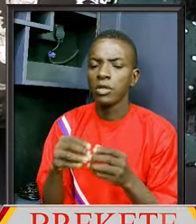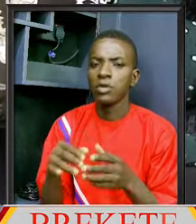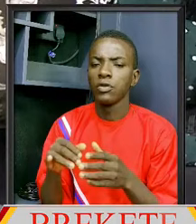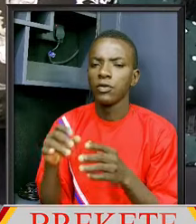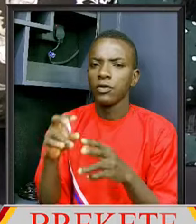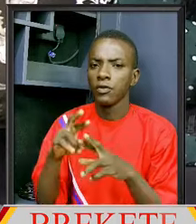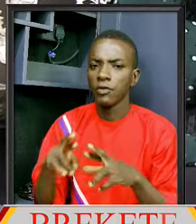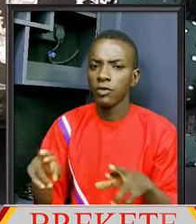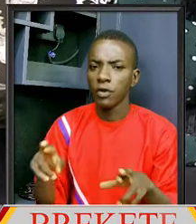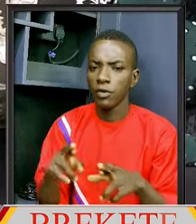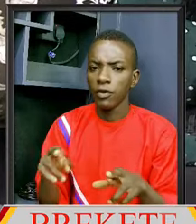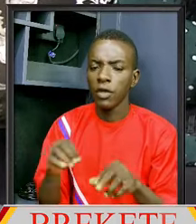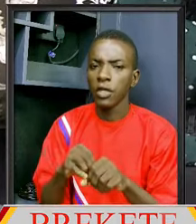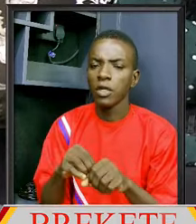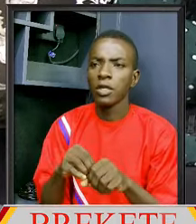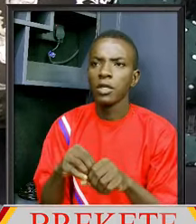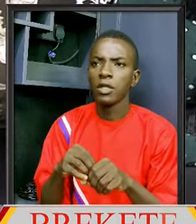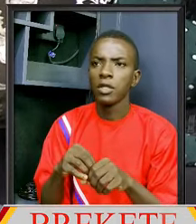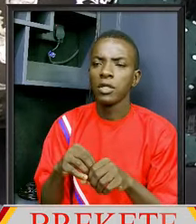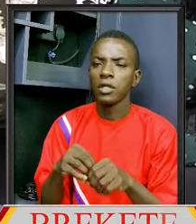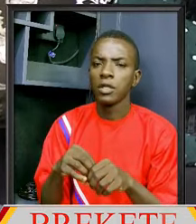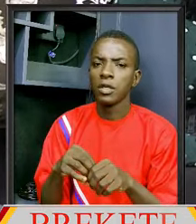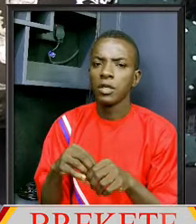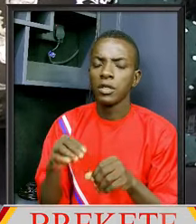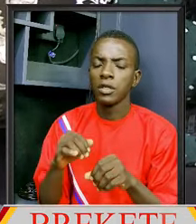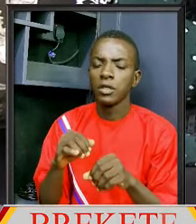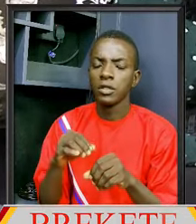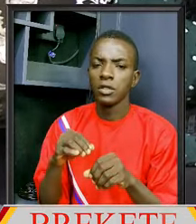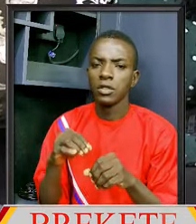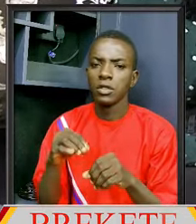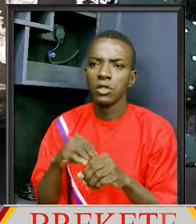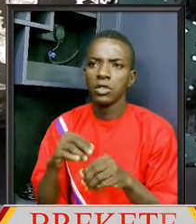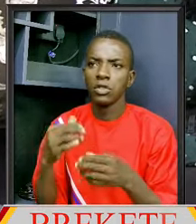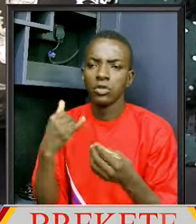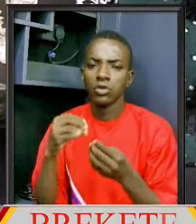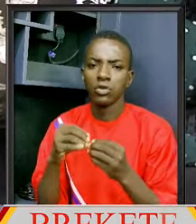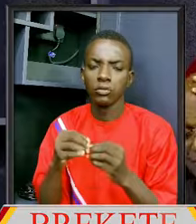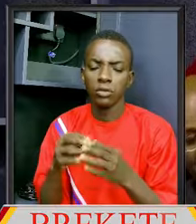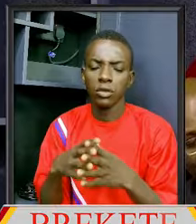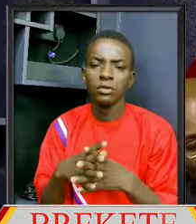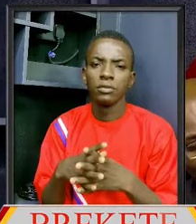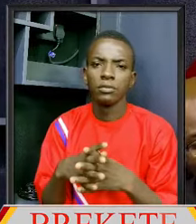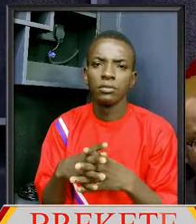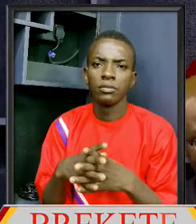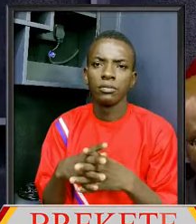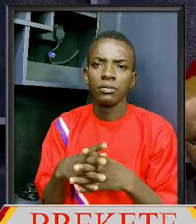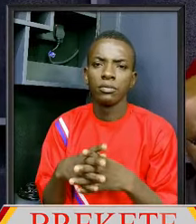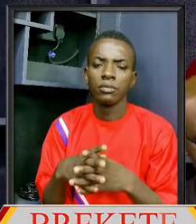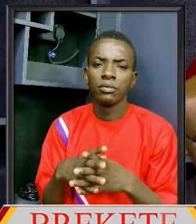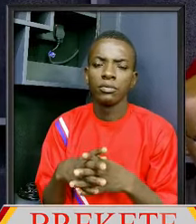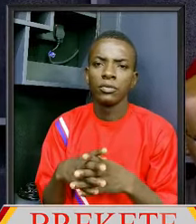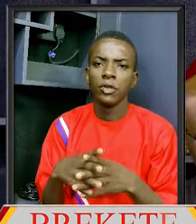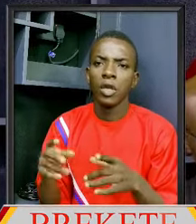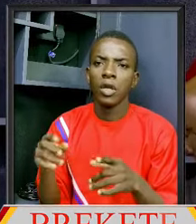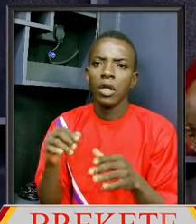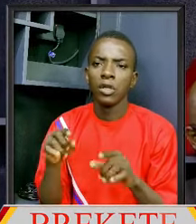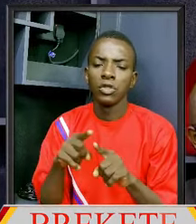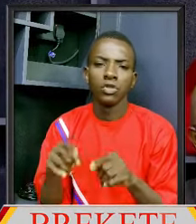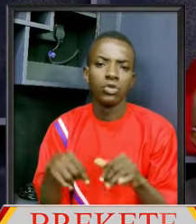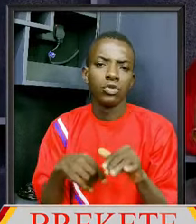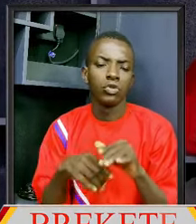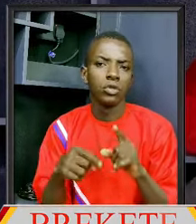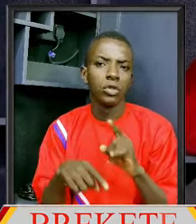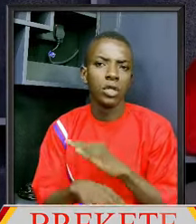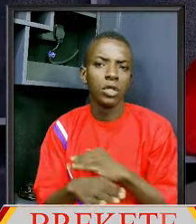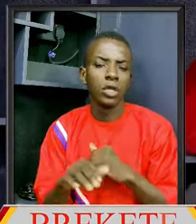it in our website, mlacn.gov.ng. Okay, so fine. On that so, here. So as you just go in the